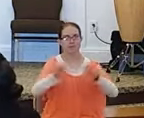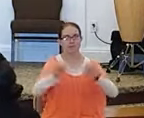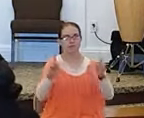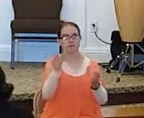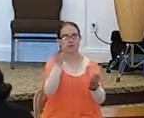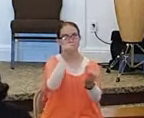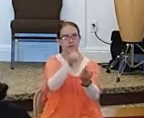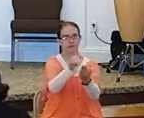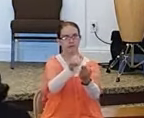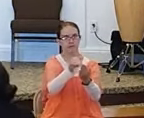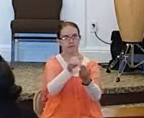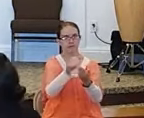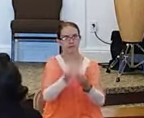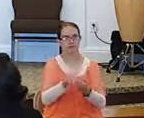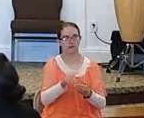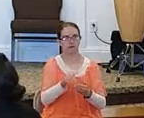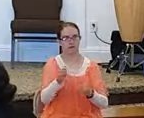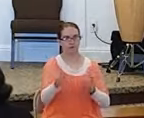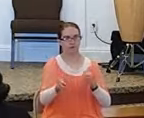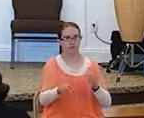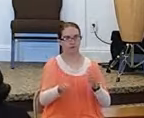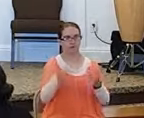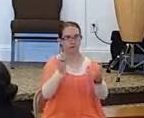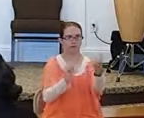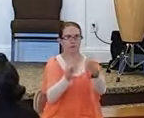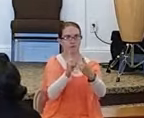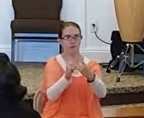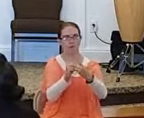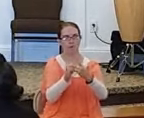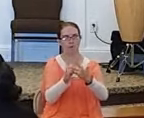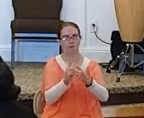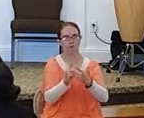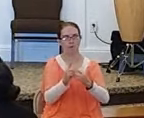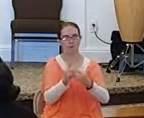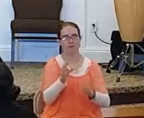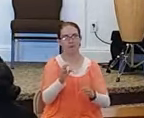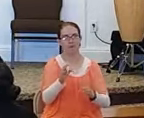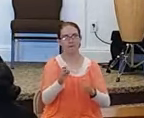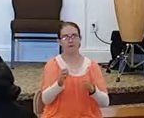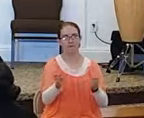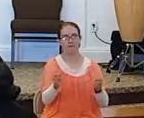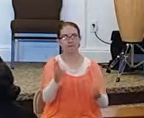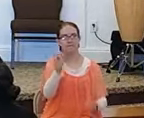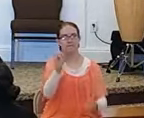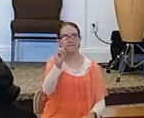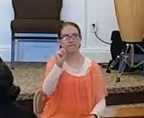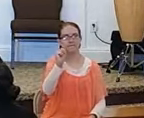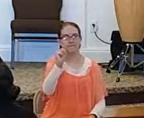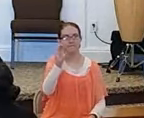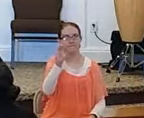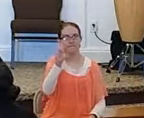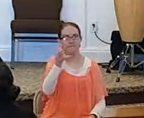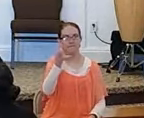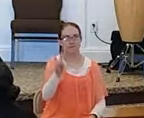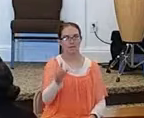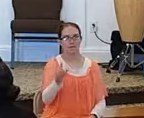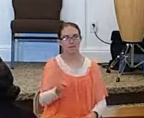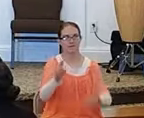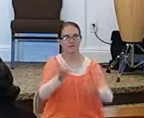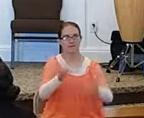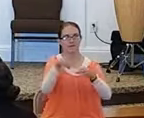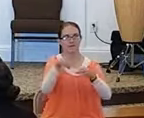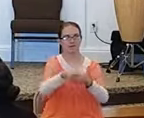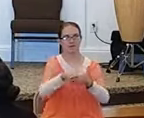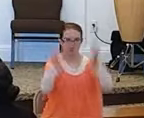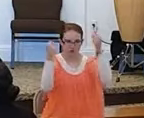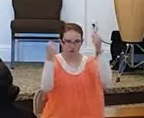between, amen, these men that were standing before the council and the members sitting in the council. Amen. The members sitting in the council were